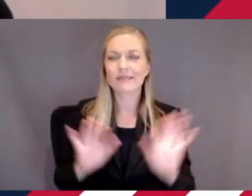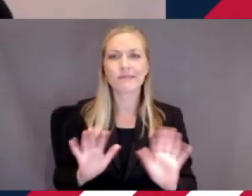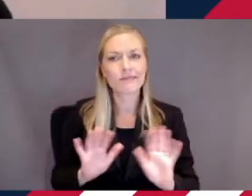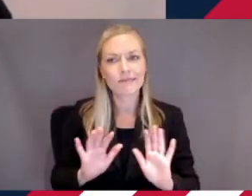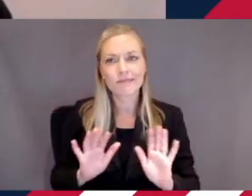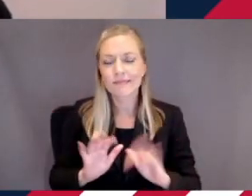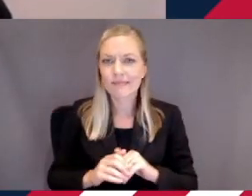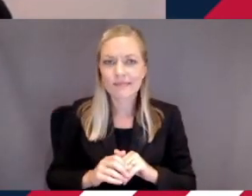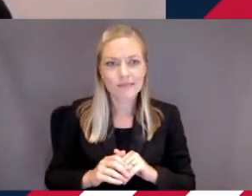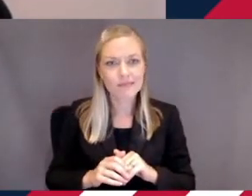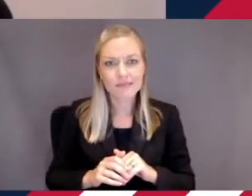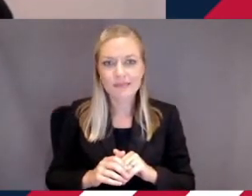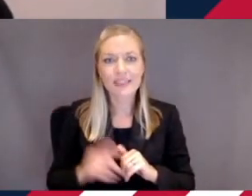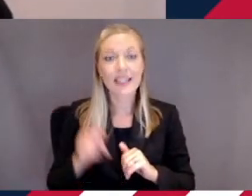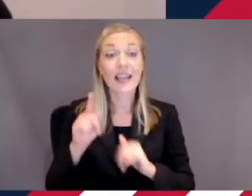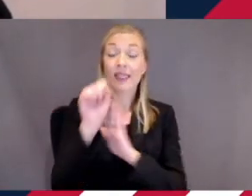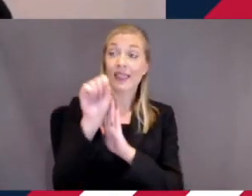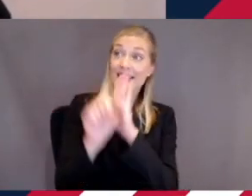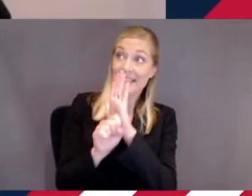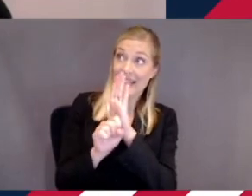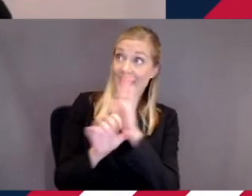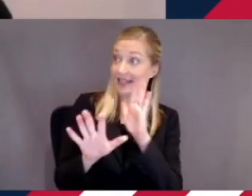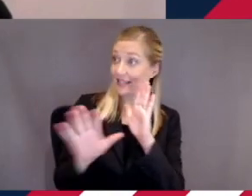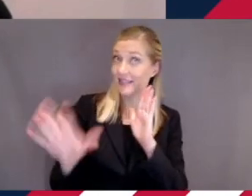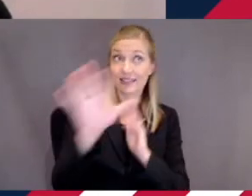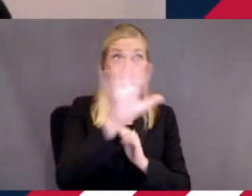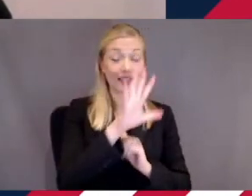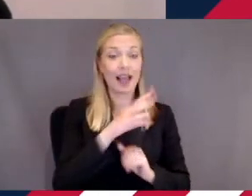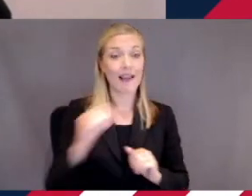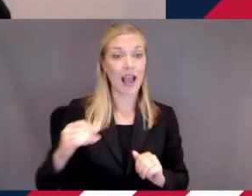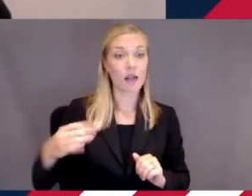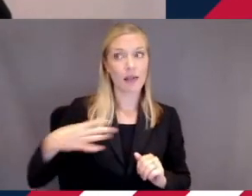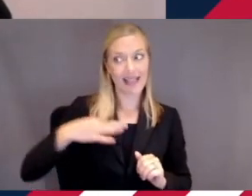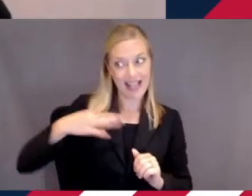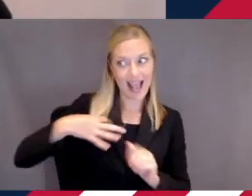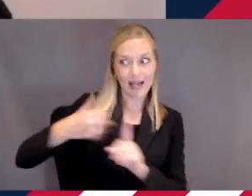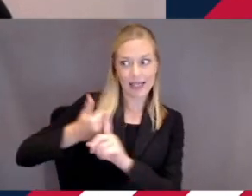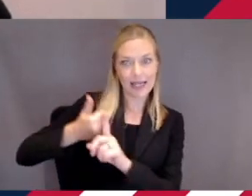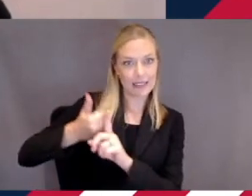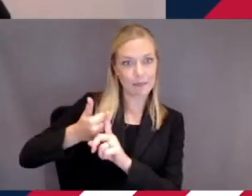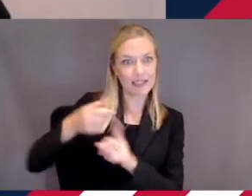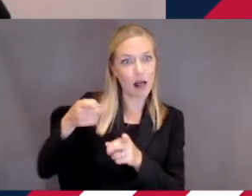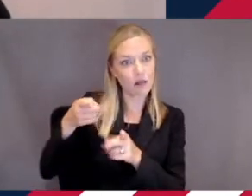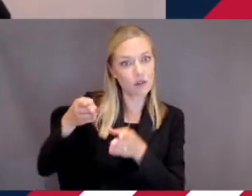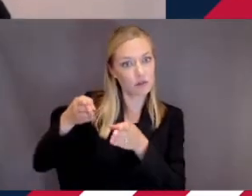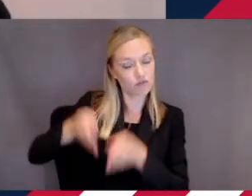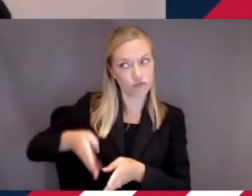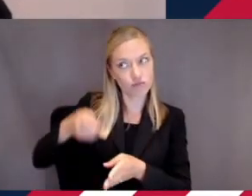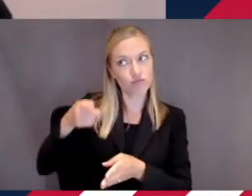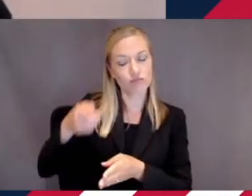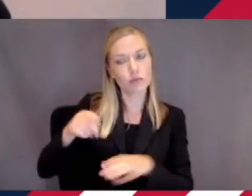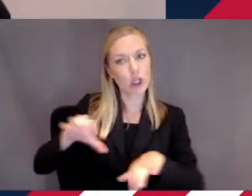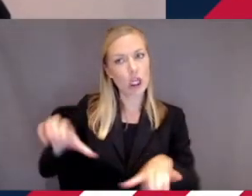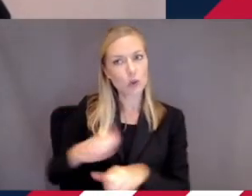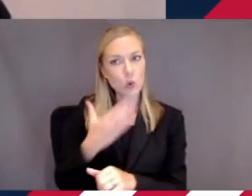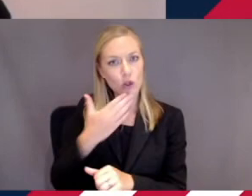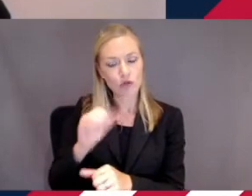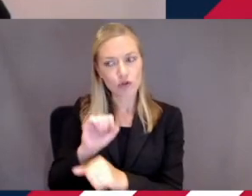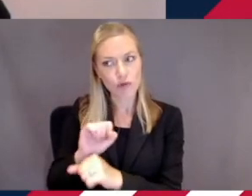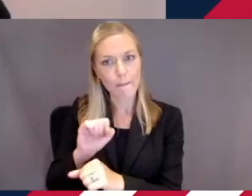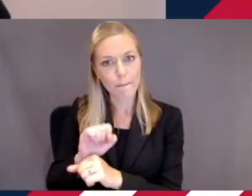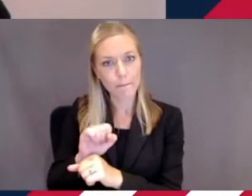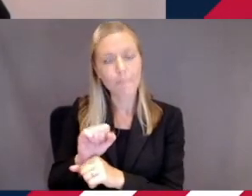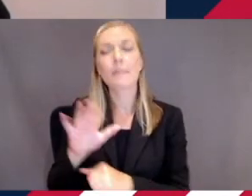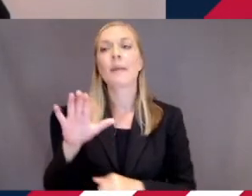of making decisions there. But if that is the will of the party, let it be determined by a normal, thorough